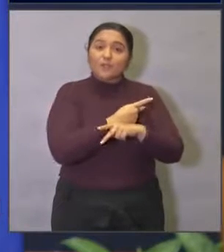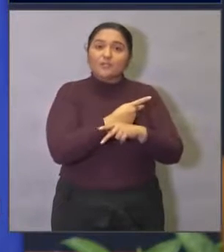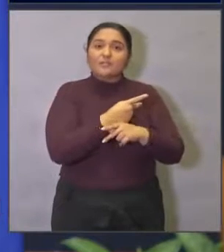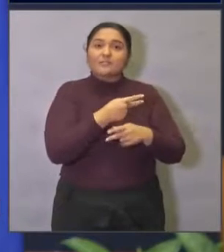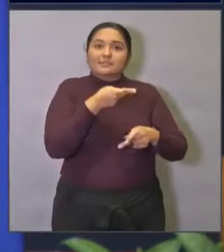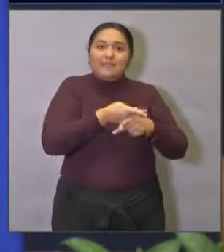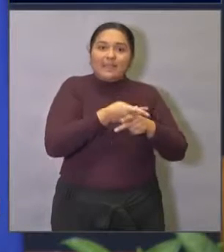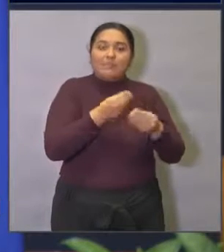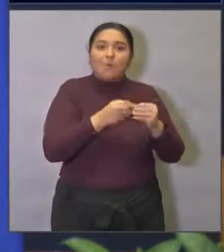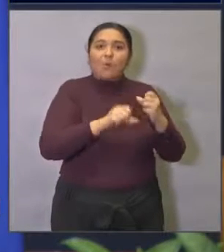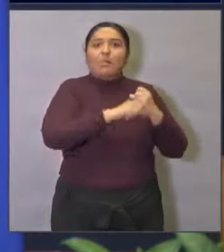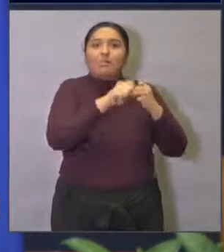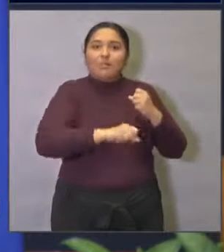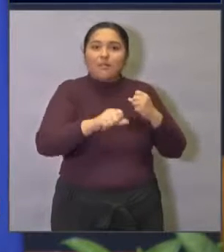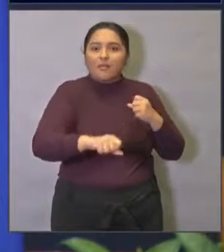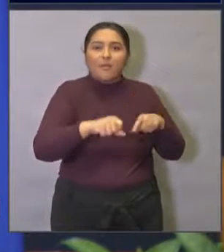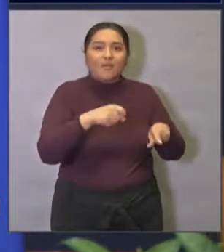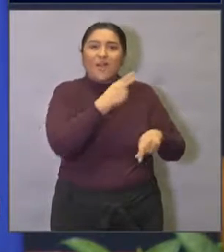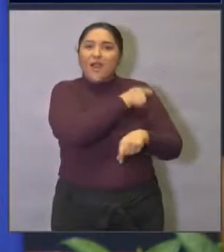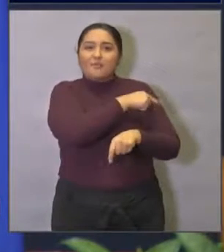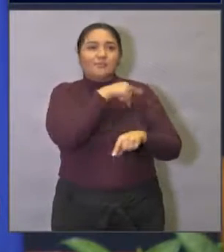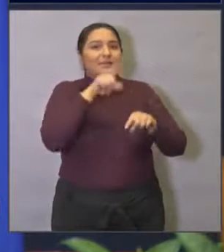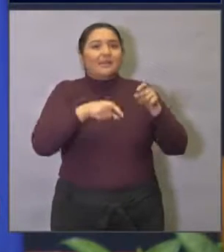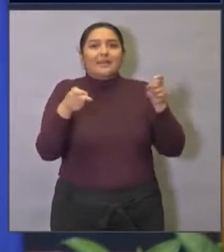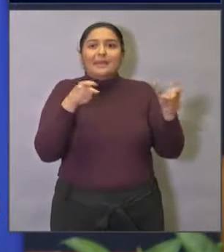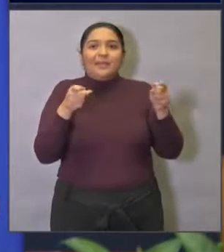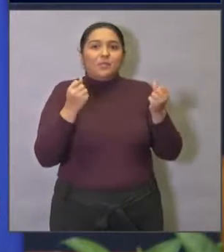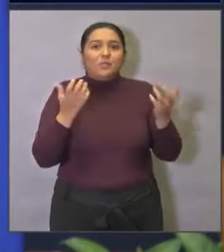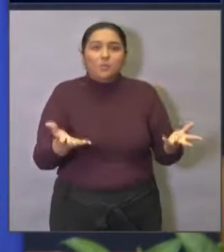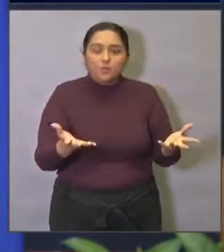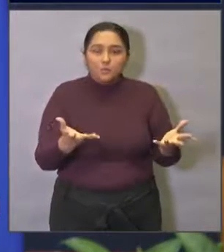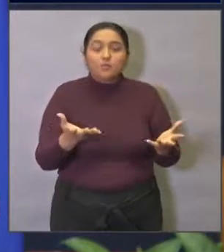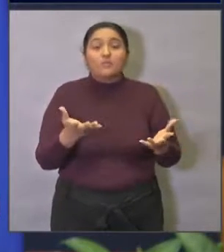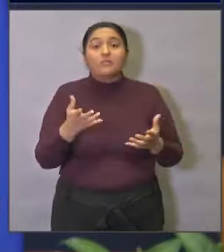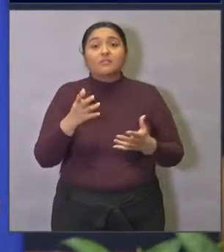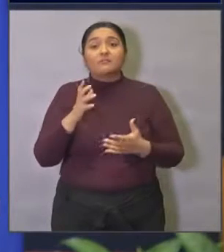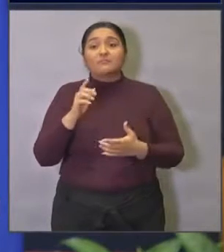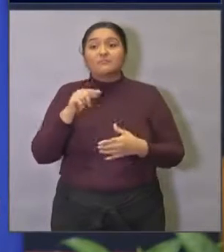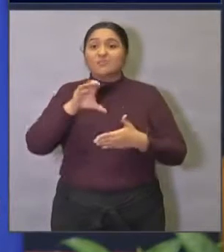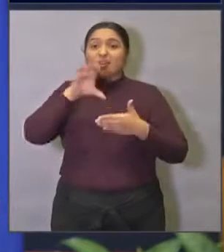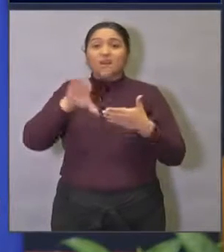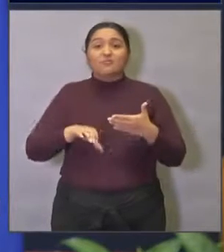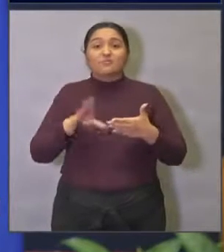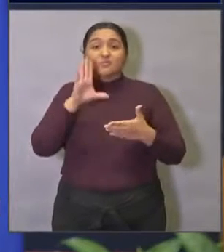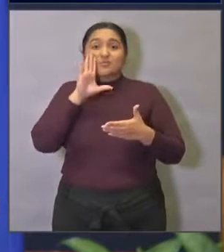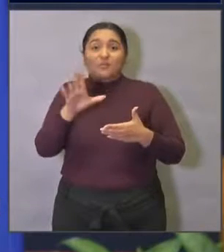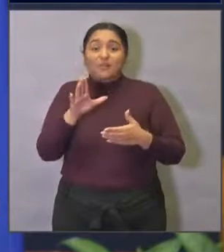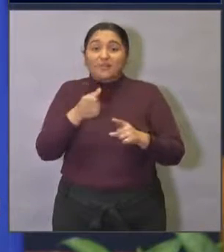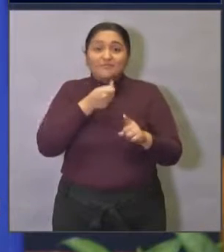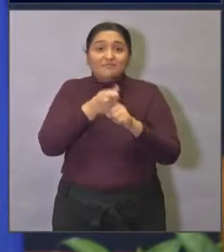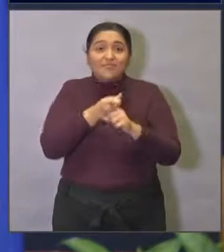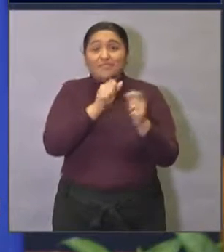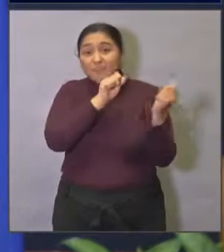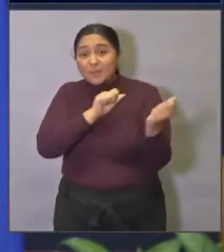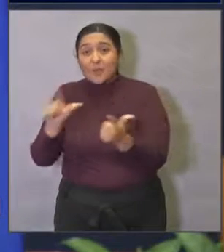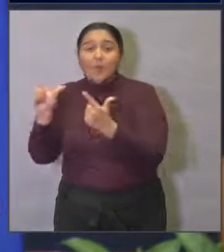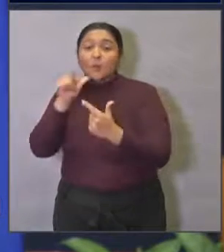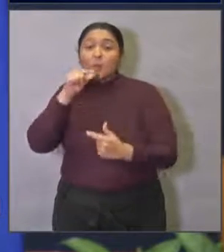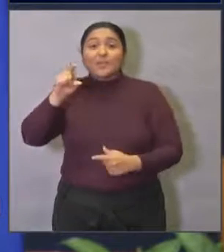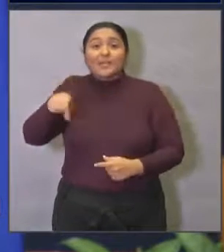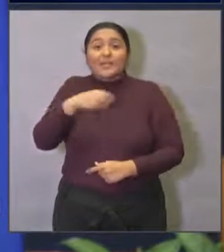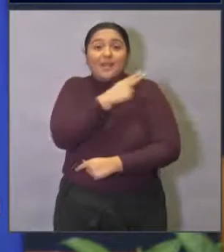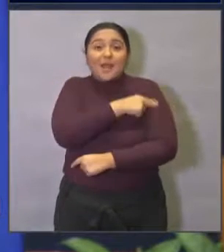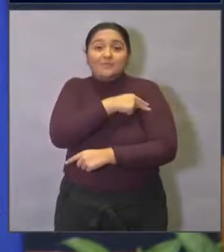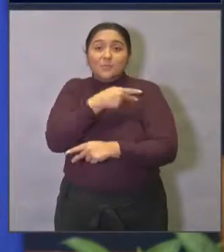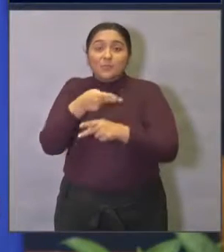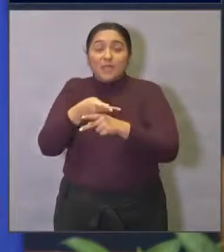handle. The consequences of this will affect anyone and everyone who needs hospital-level care. It's not just those